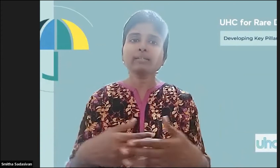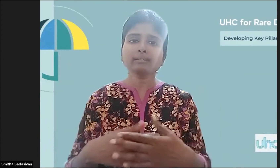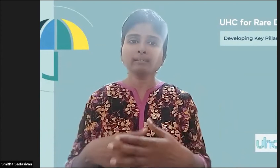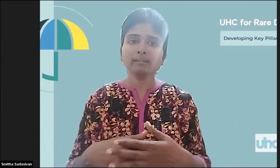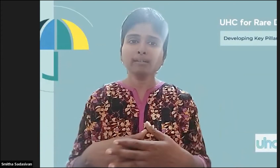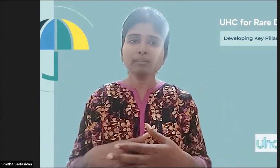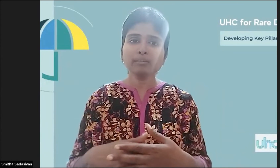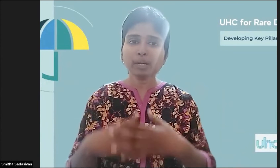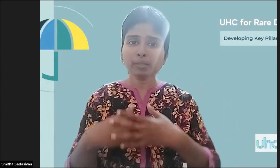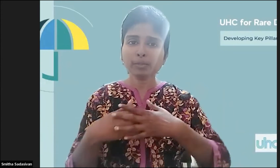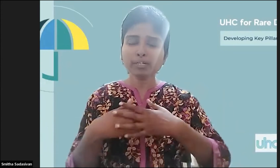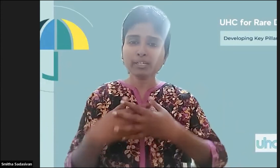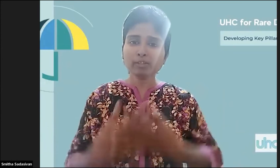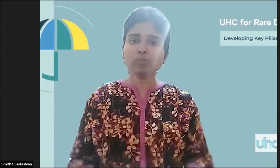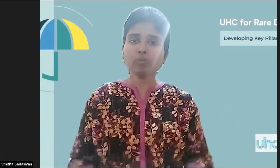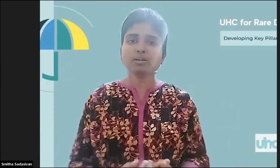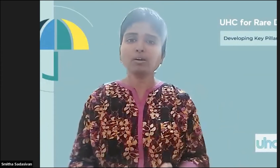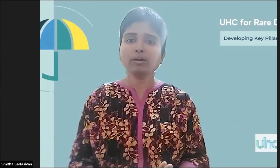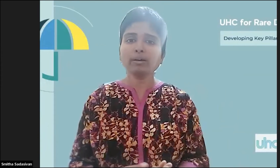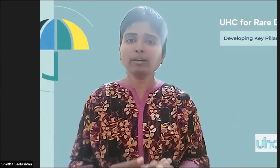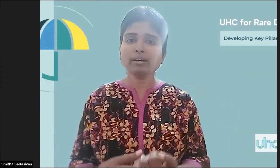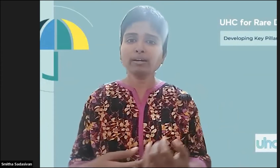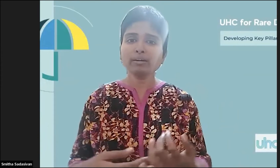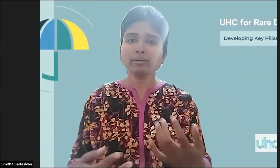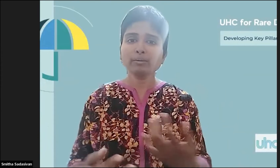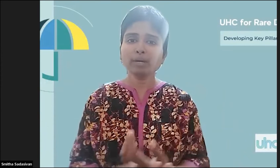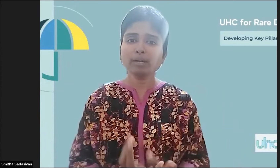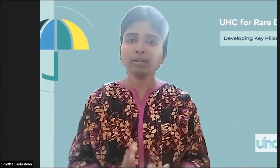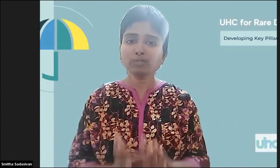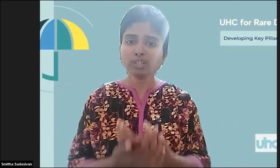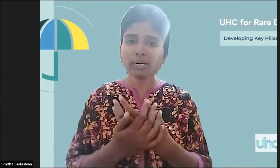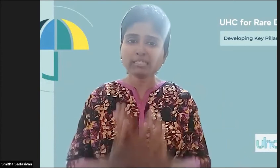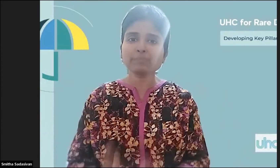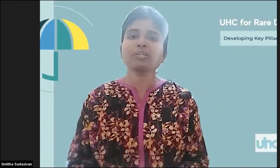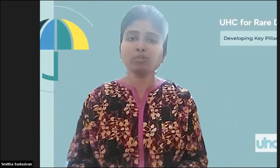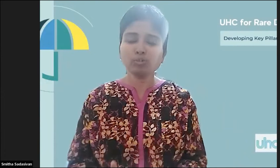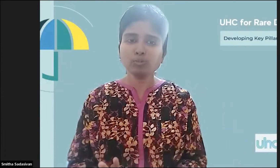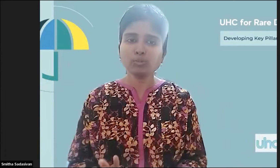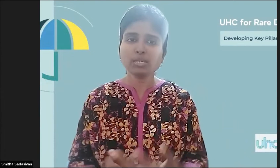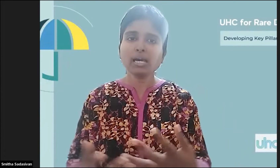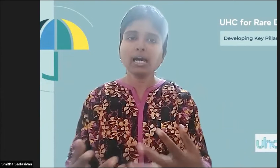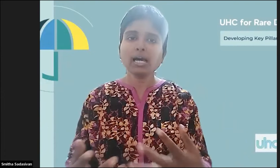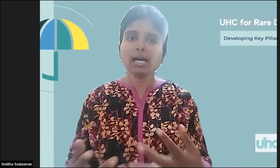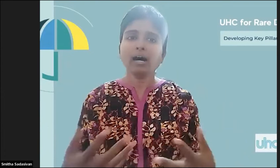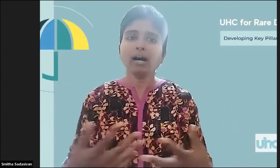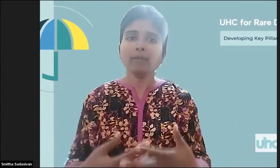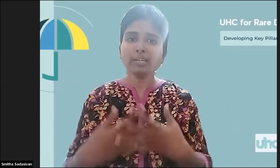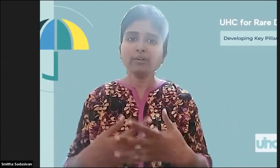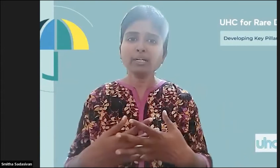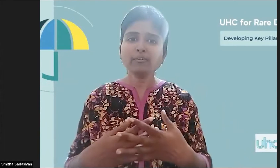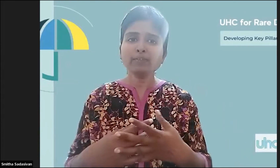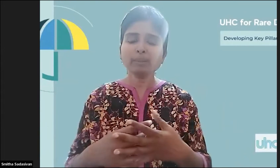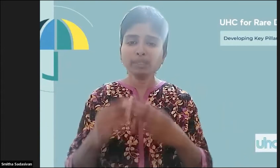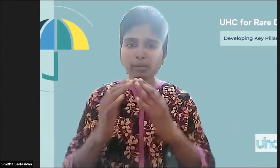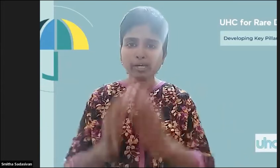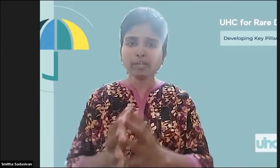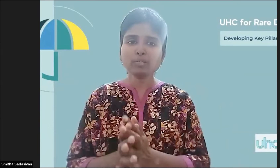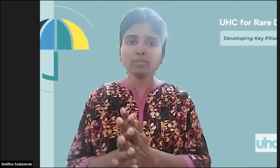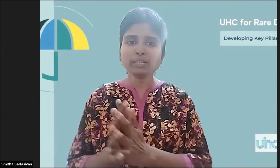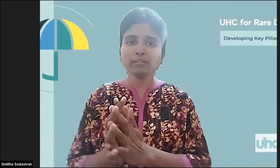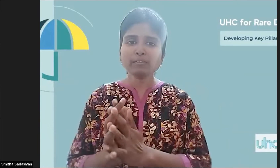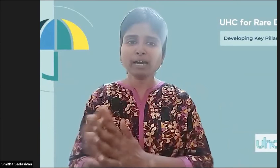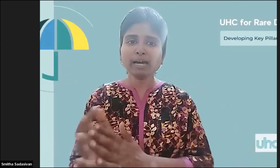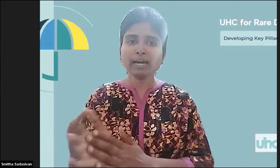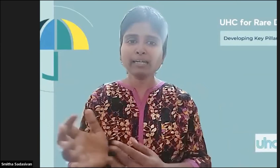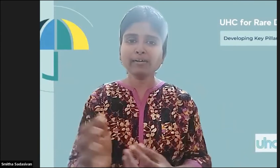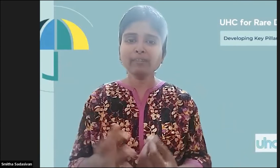at community groups or social participation groups, we look at it from the micro